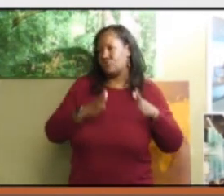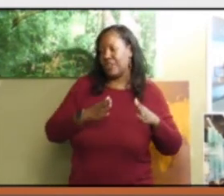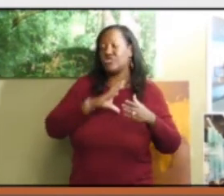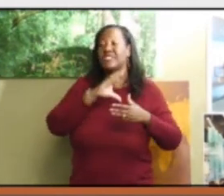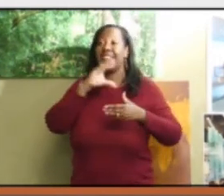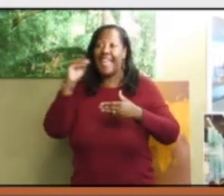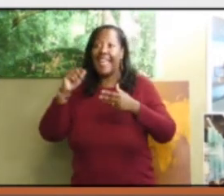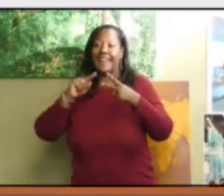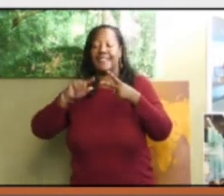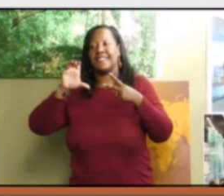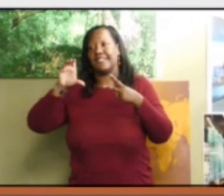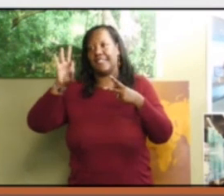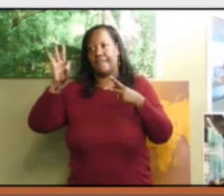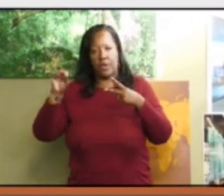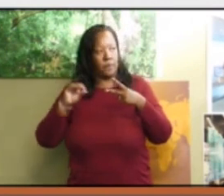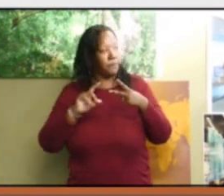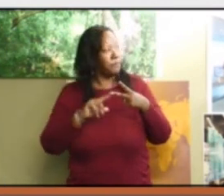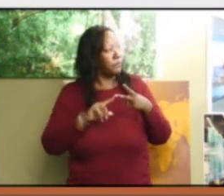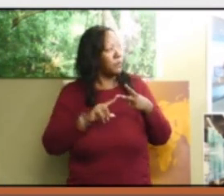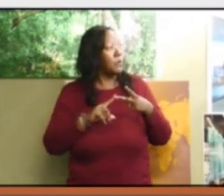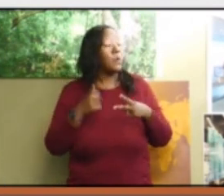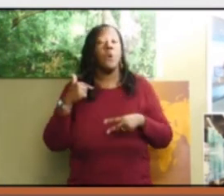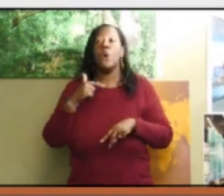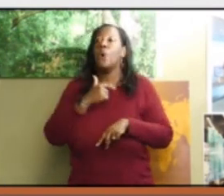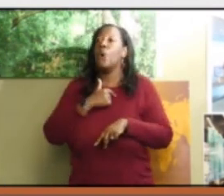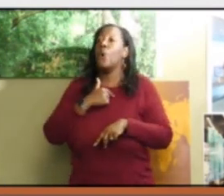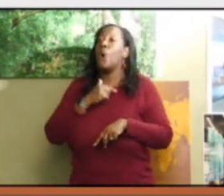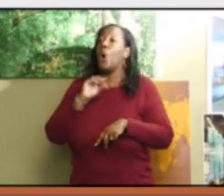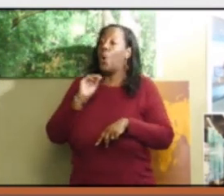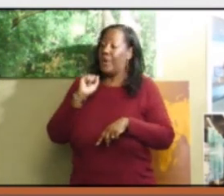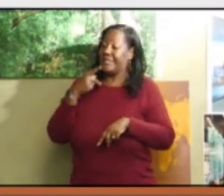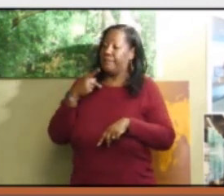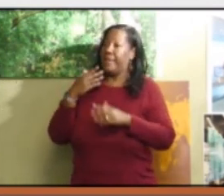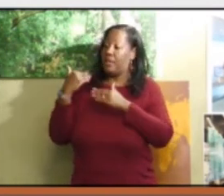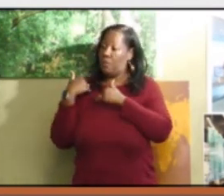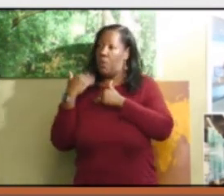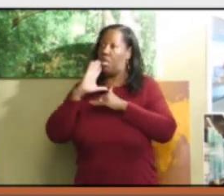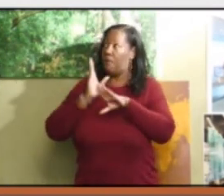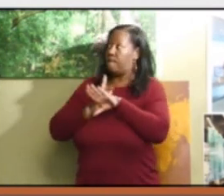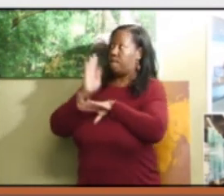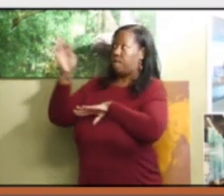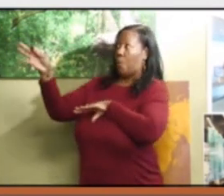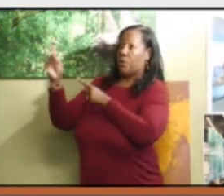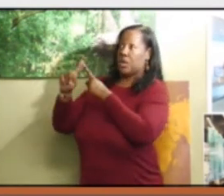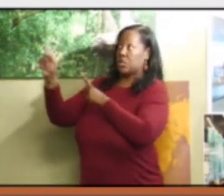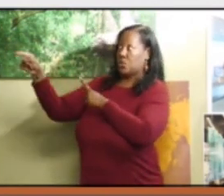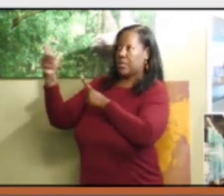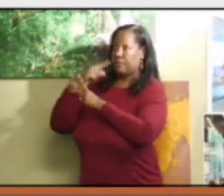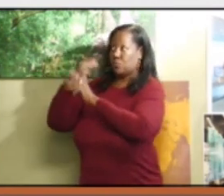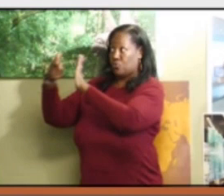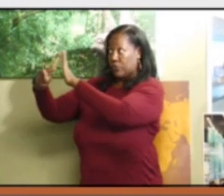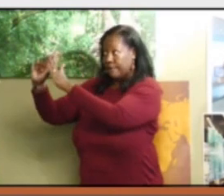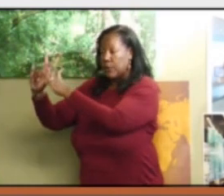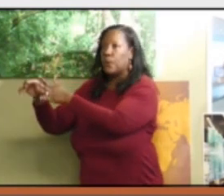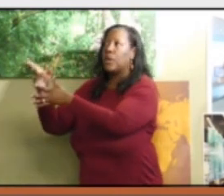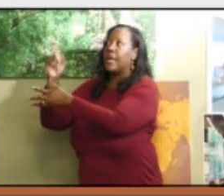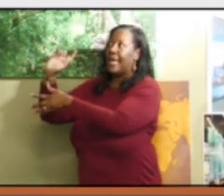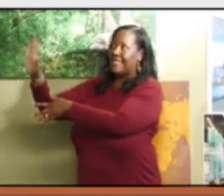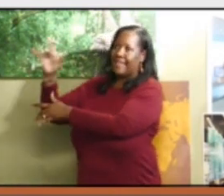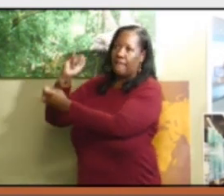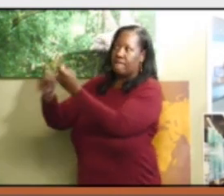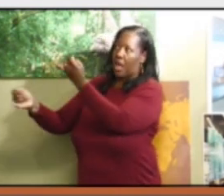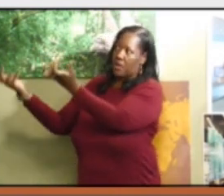OSP forwards the approved agreement to the agency for their review and their final execution.